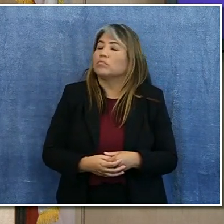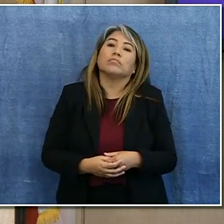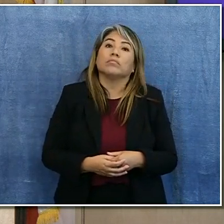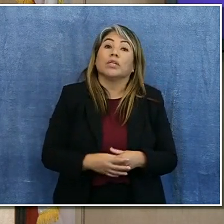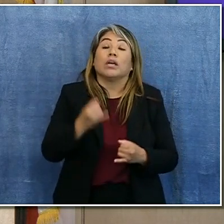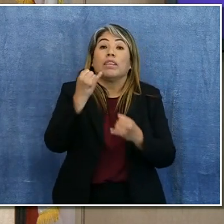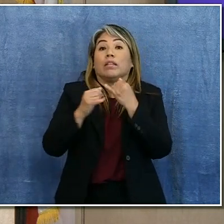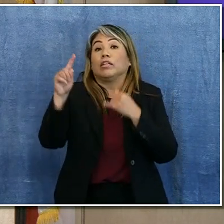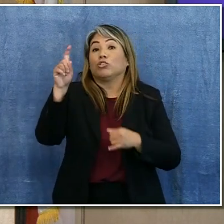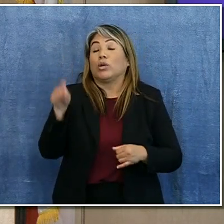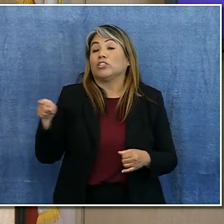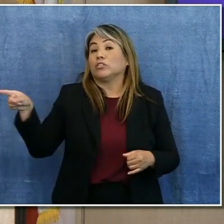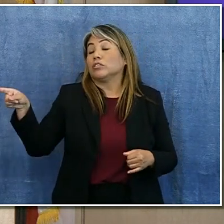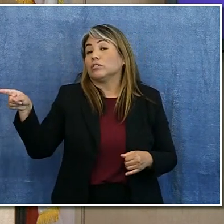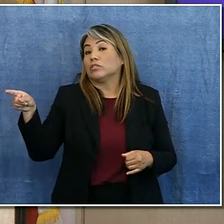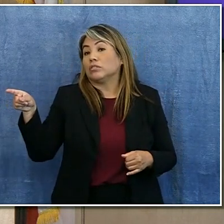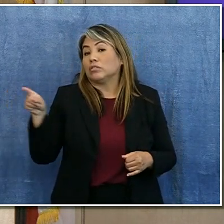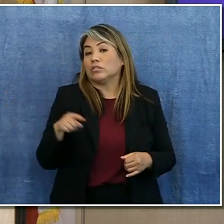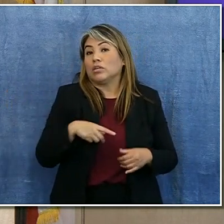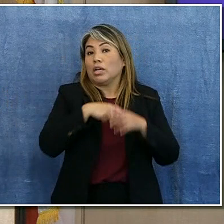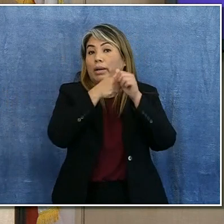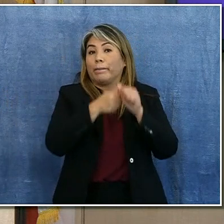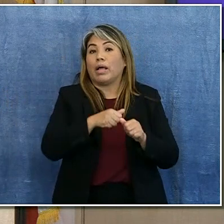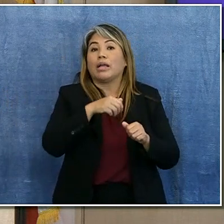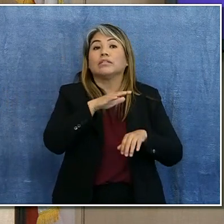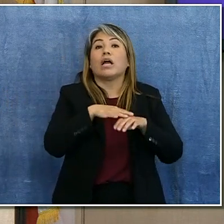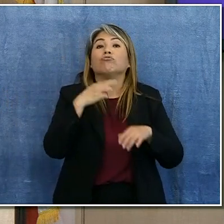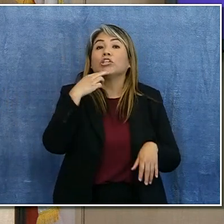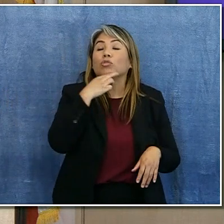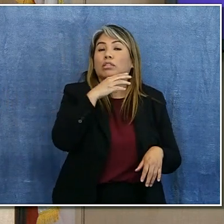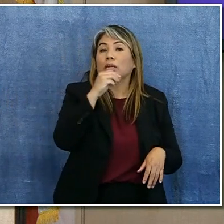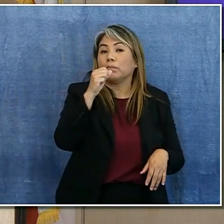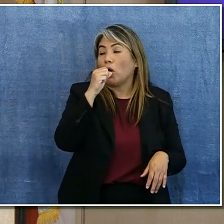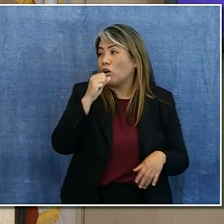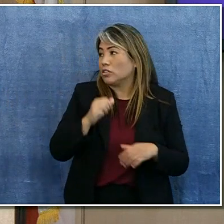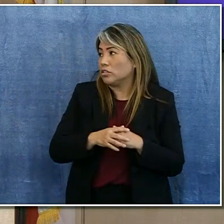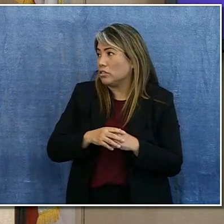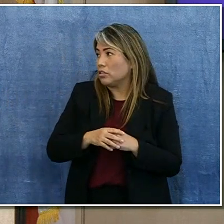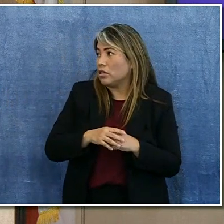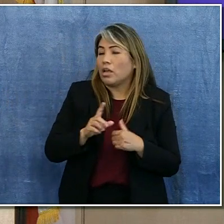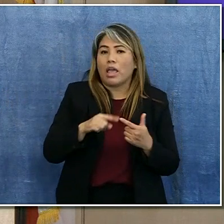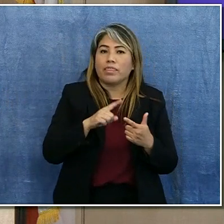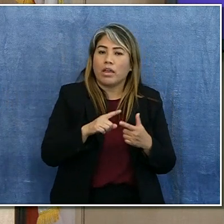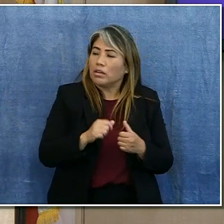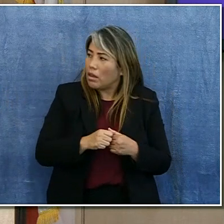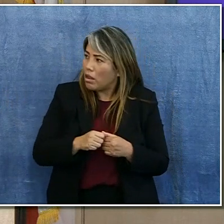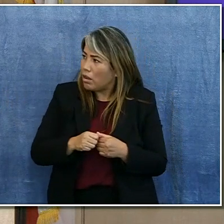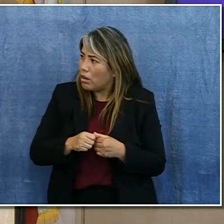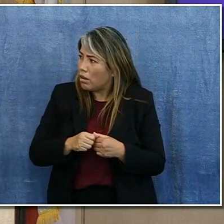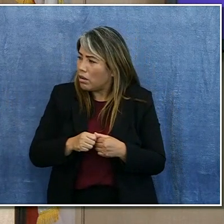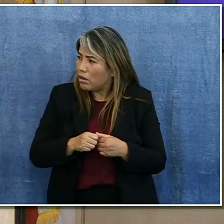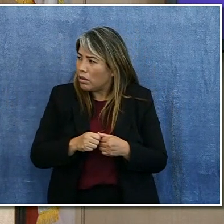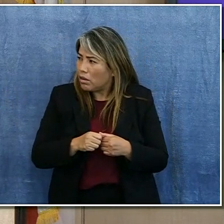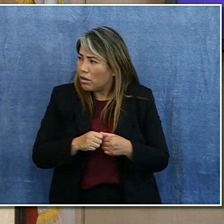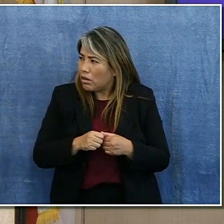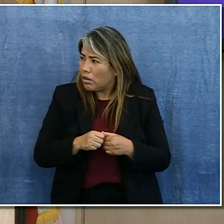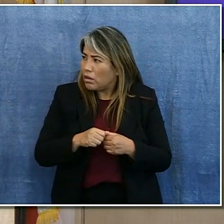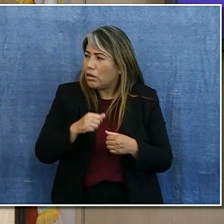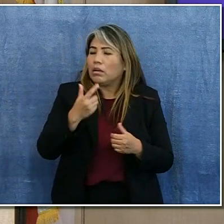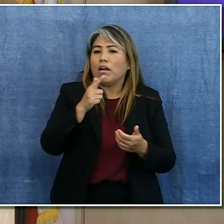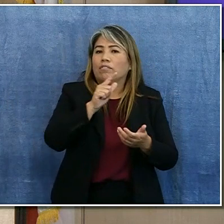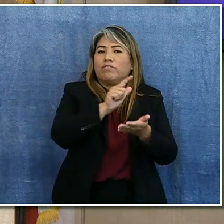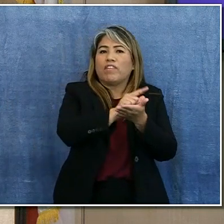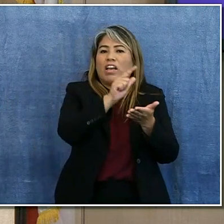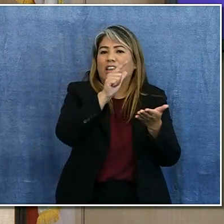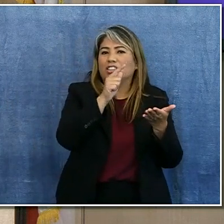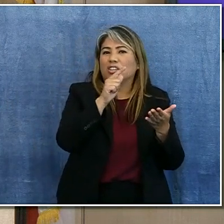This last question deals with compliance of restaurants and bars that have been noted to be in violation of the public